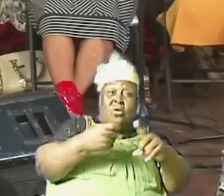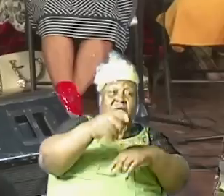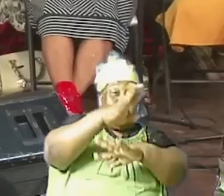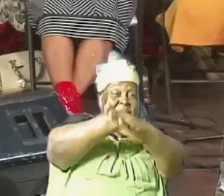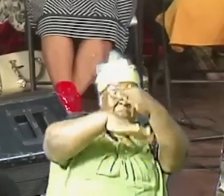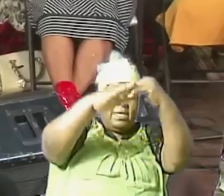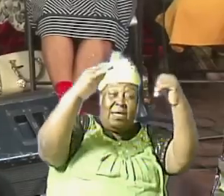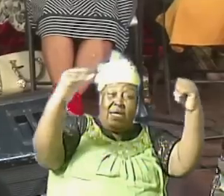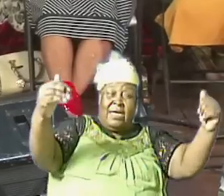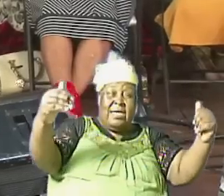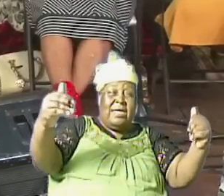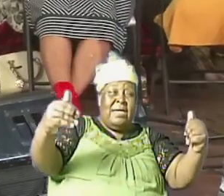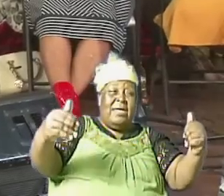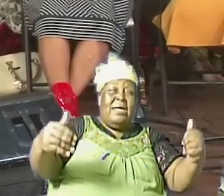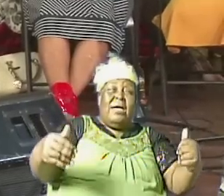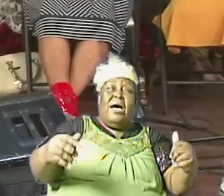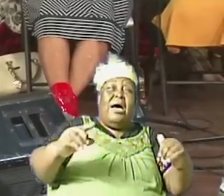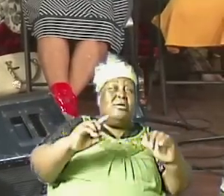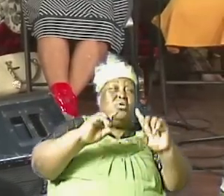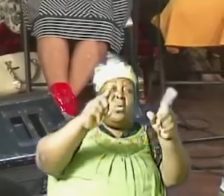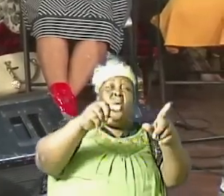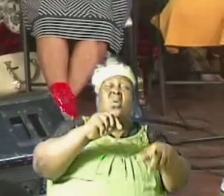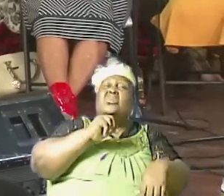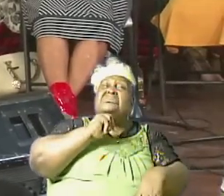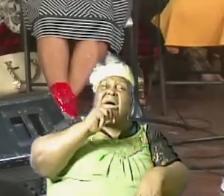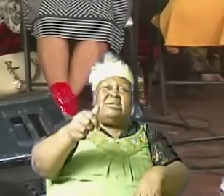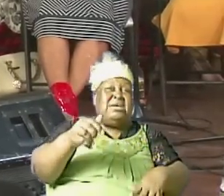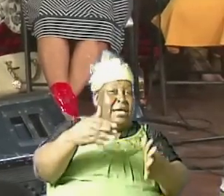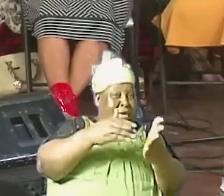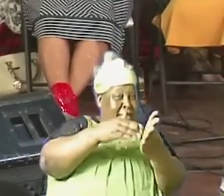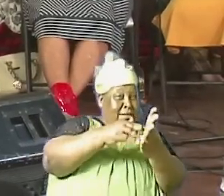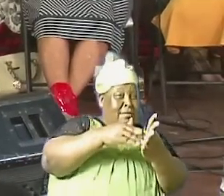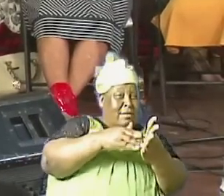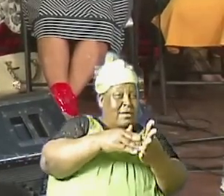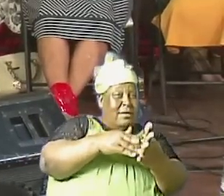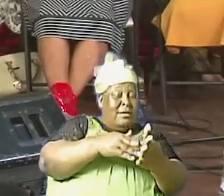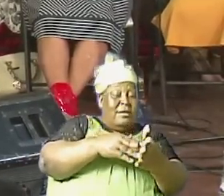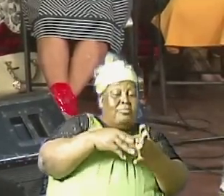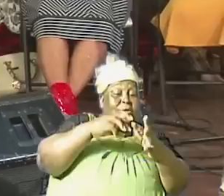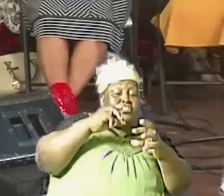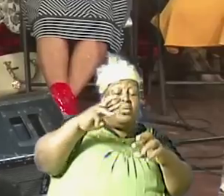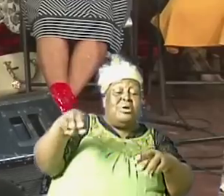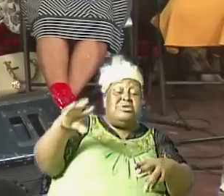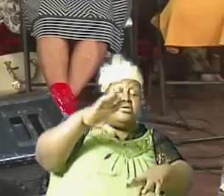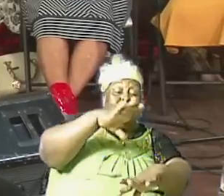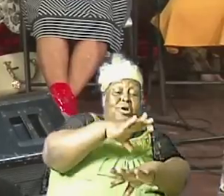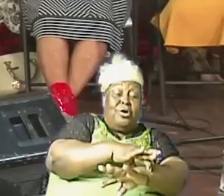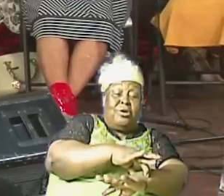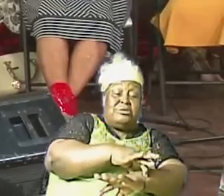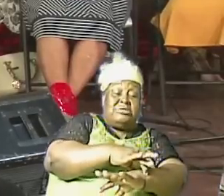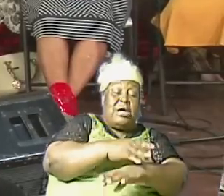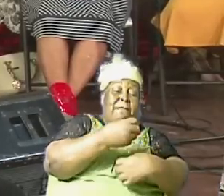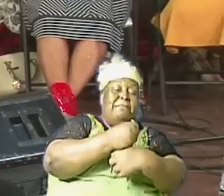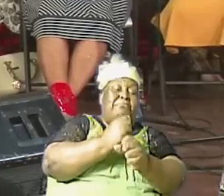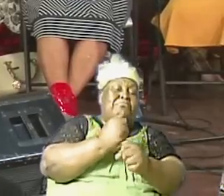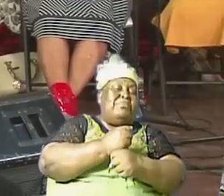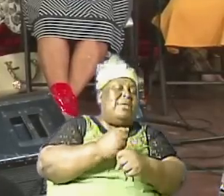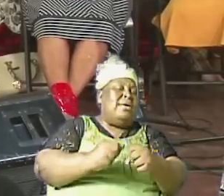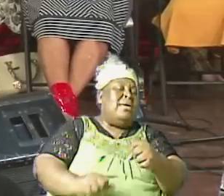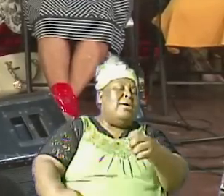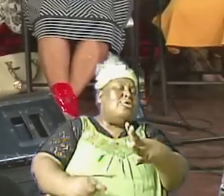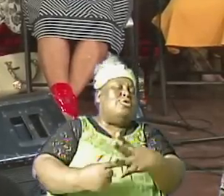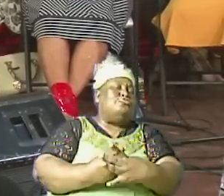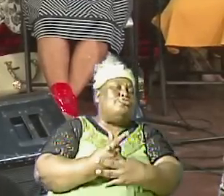from heaven and return not either, but watereth the earth and maketh it